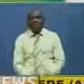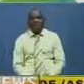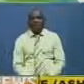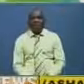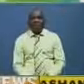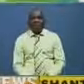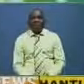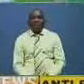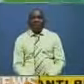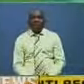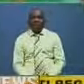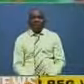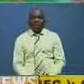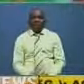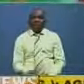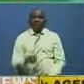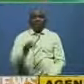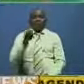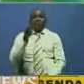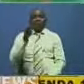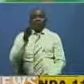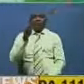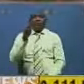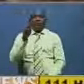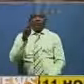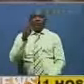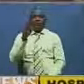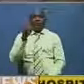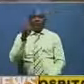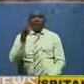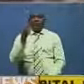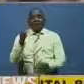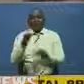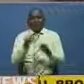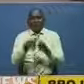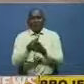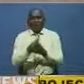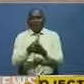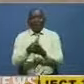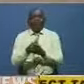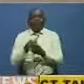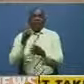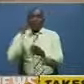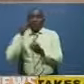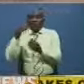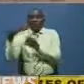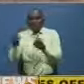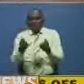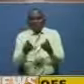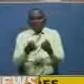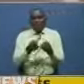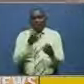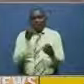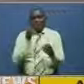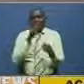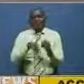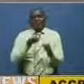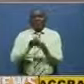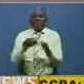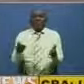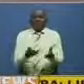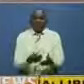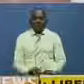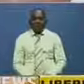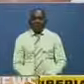cedis. Alhaji Fusaini explains why the imported onions are more sought after than those locally